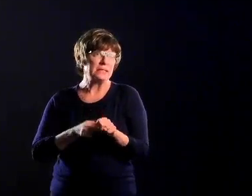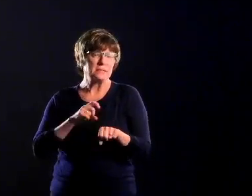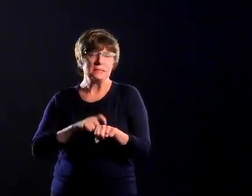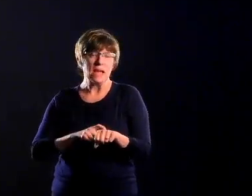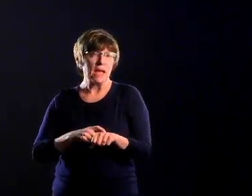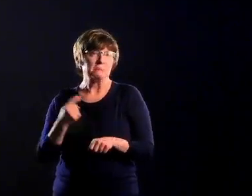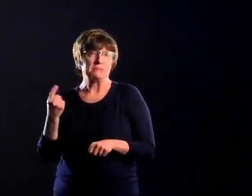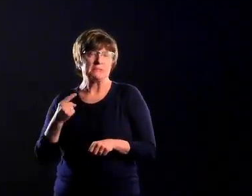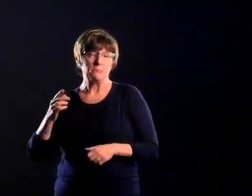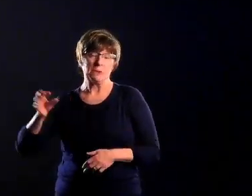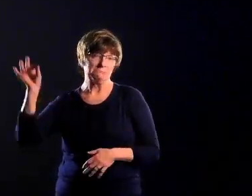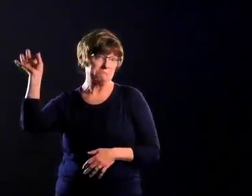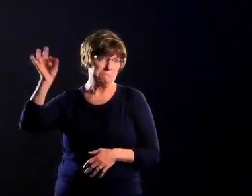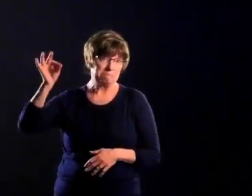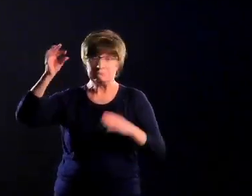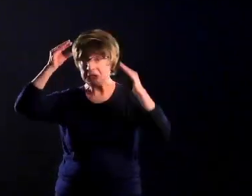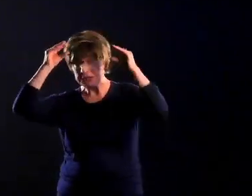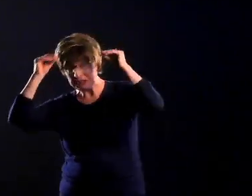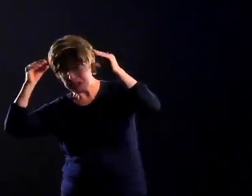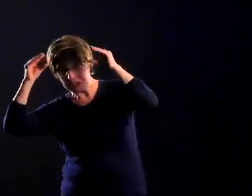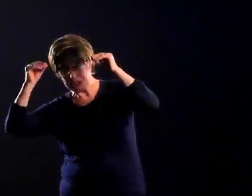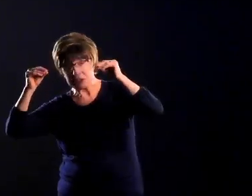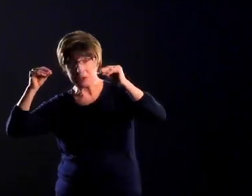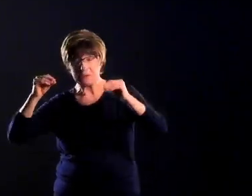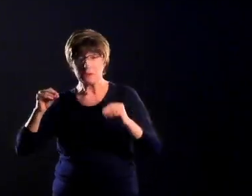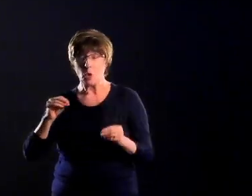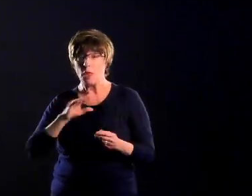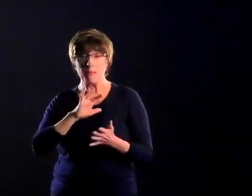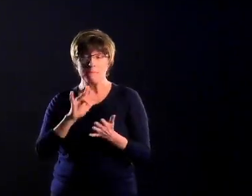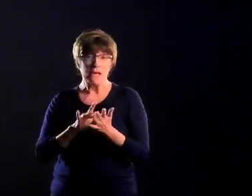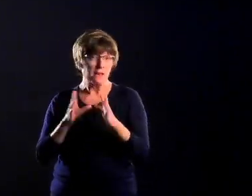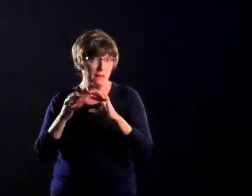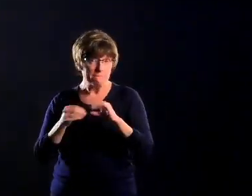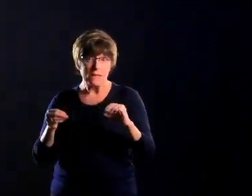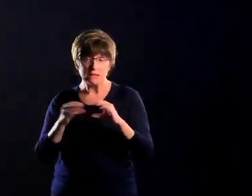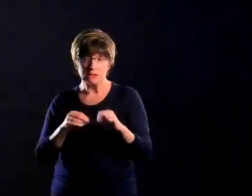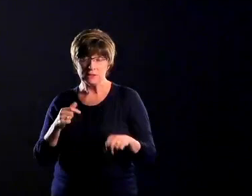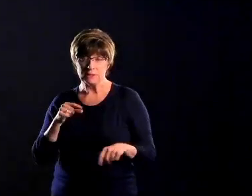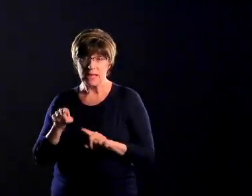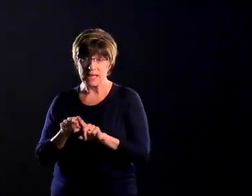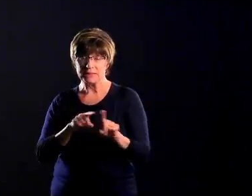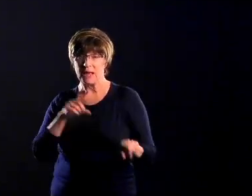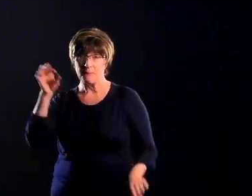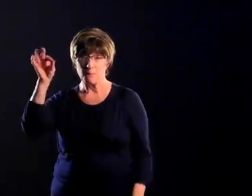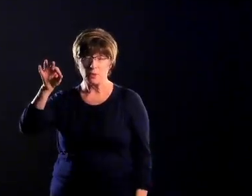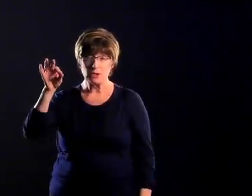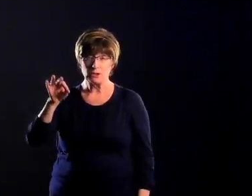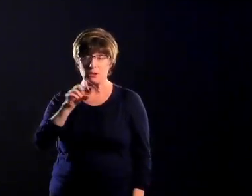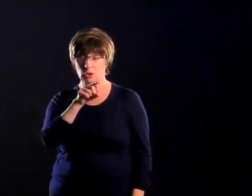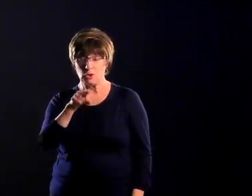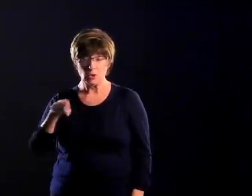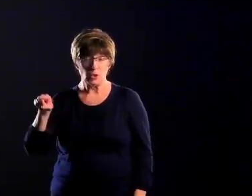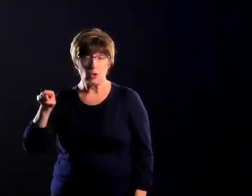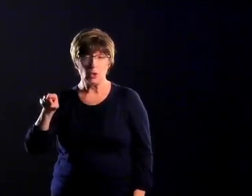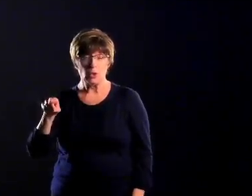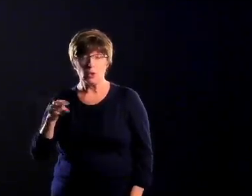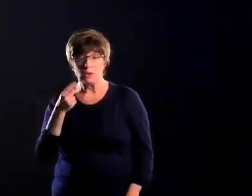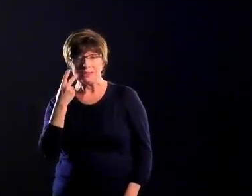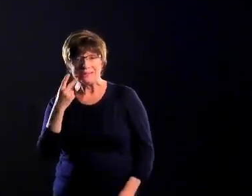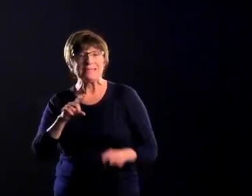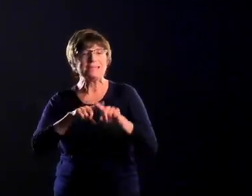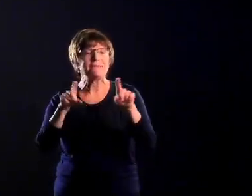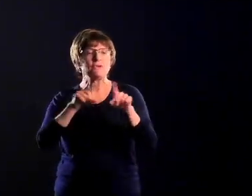something on the word of God, or right now in the middle of this message as I'm preaching to you and we're seeing all sorts of scripture as a part of this message, that